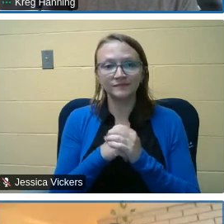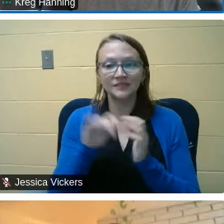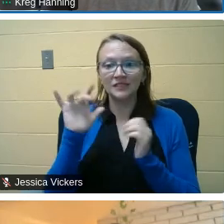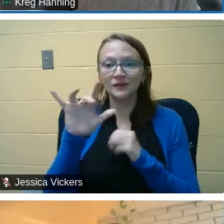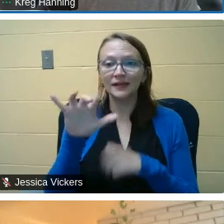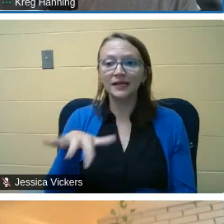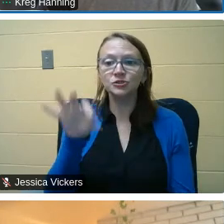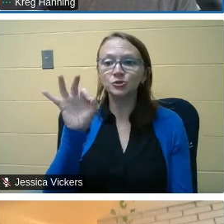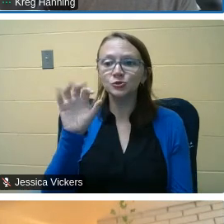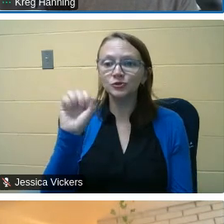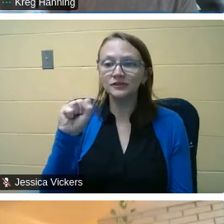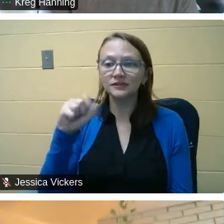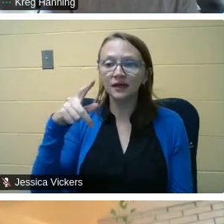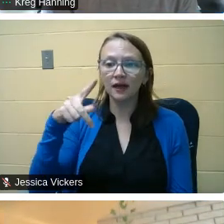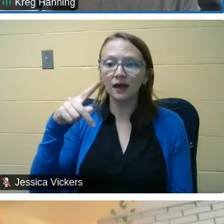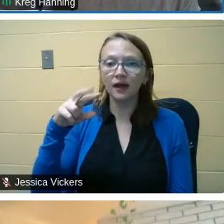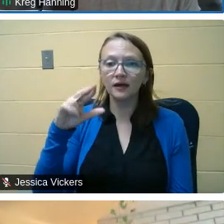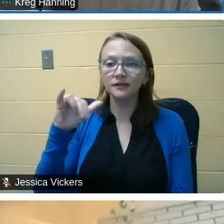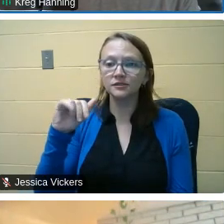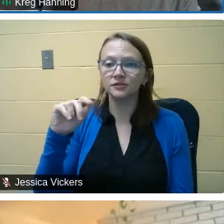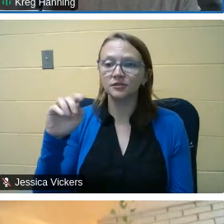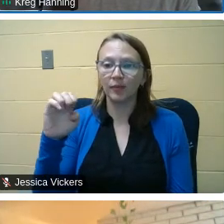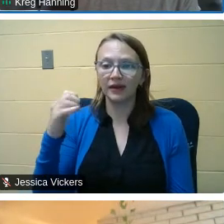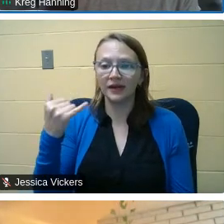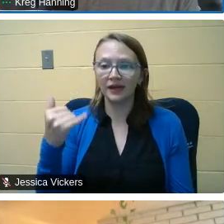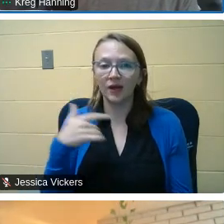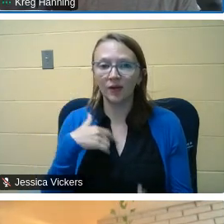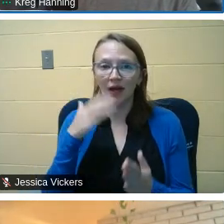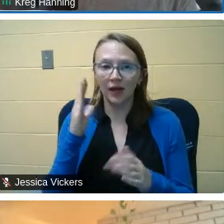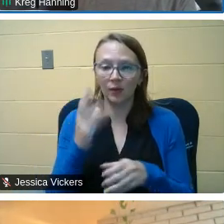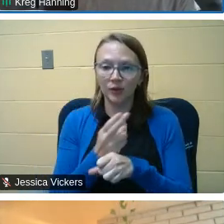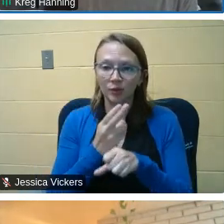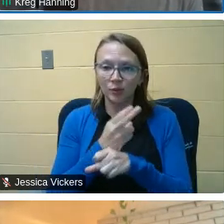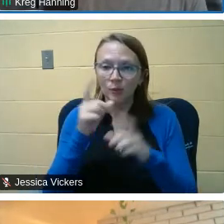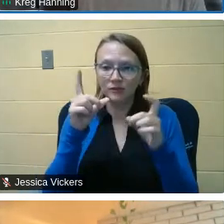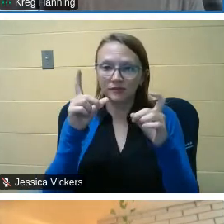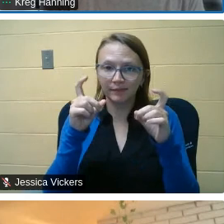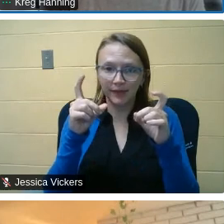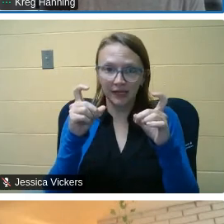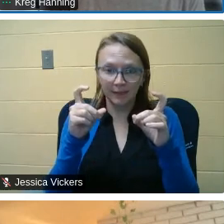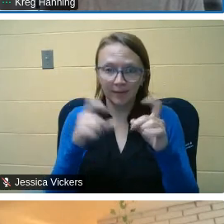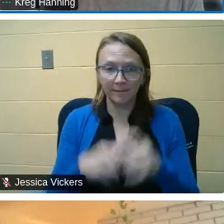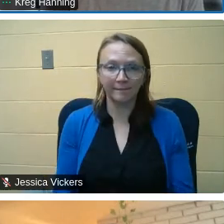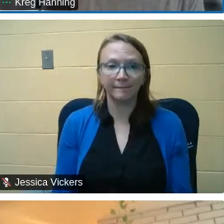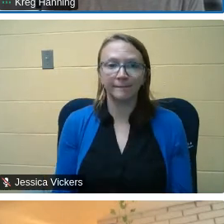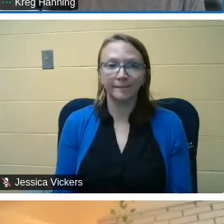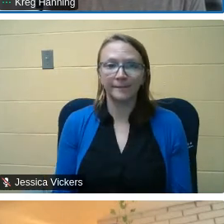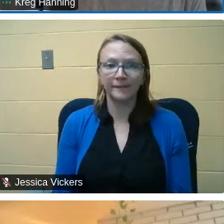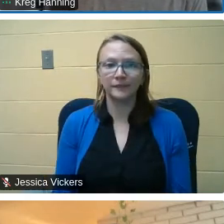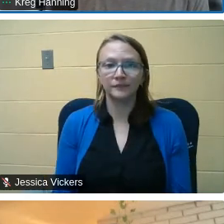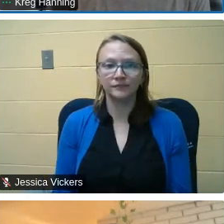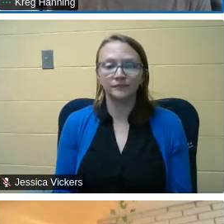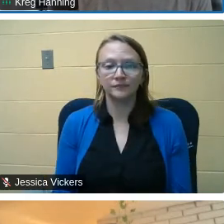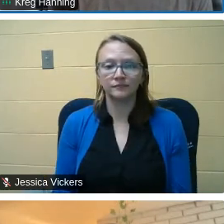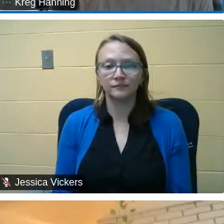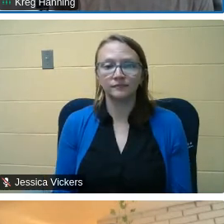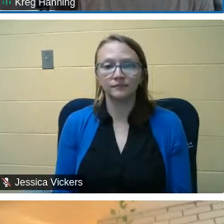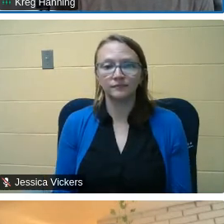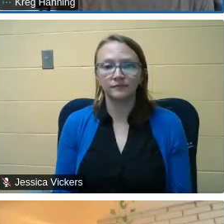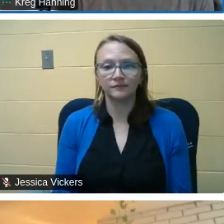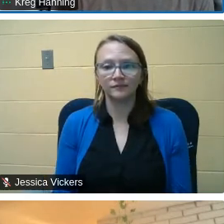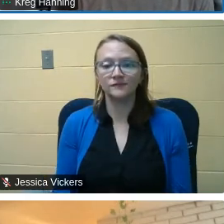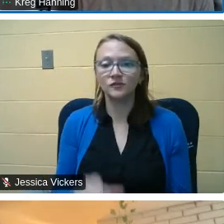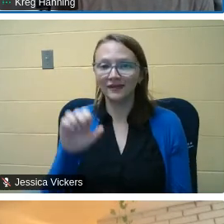sprite. This time I'm going to pull from the camera because that's what we said we wanted to do. And now you'll see here, I've got the Scratch